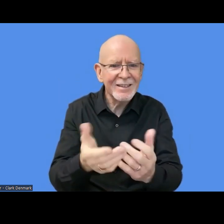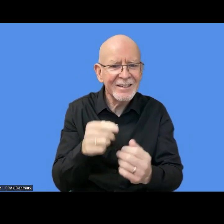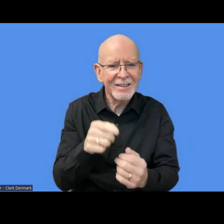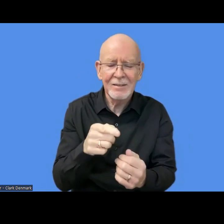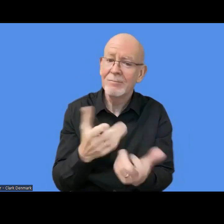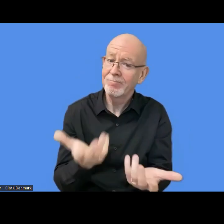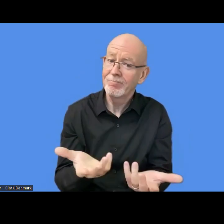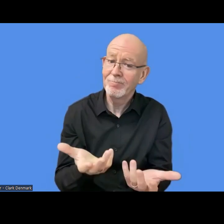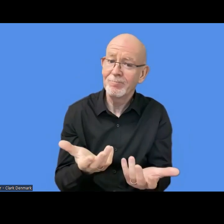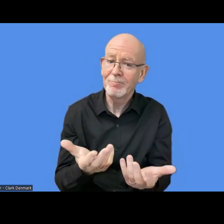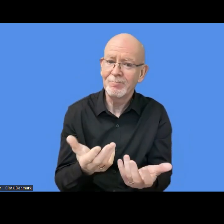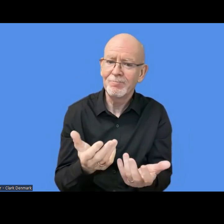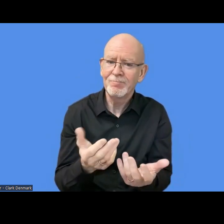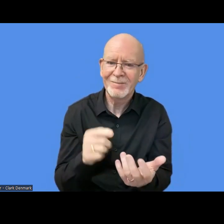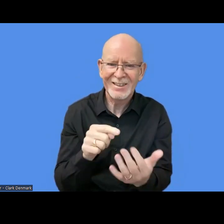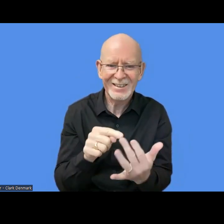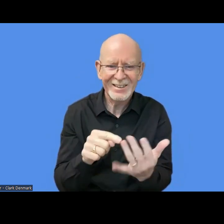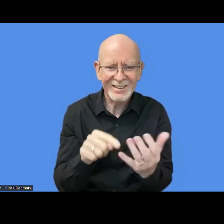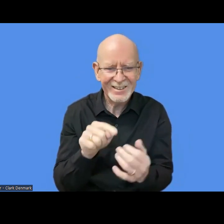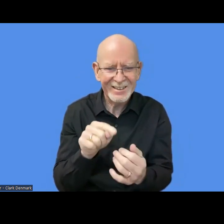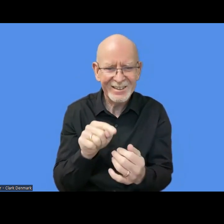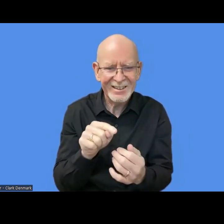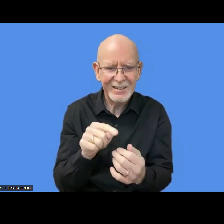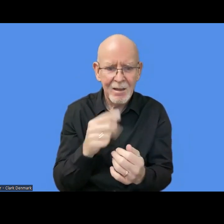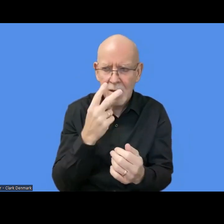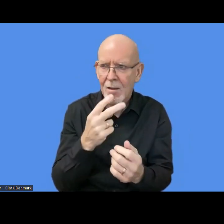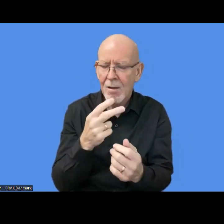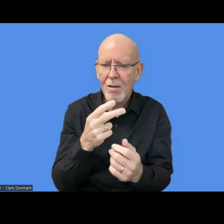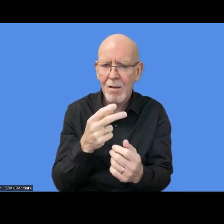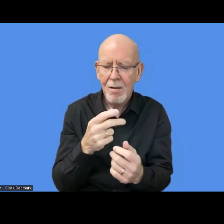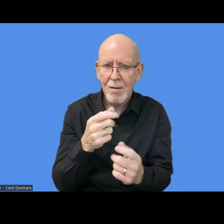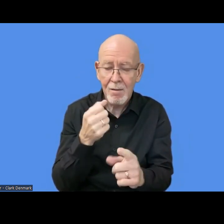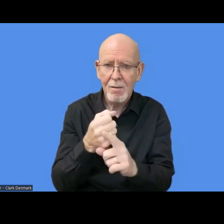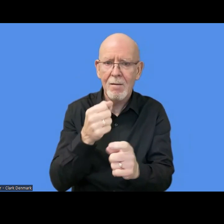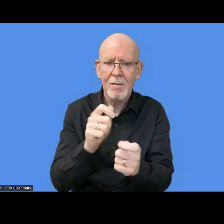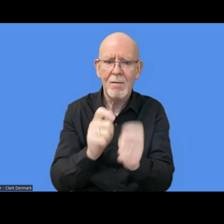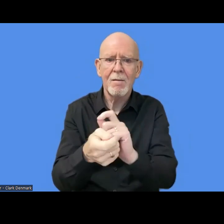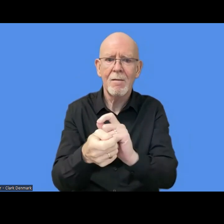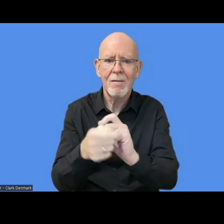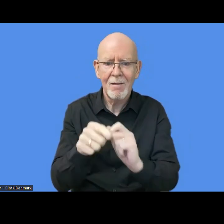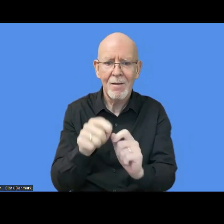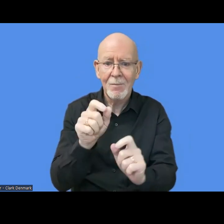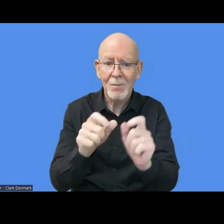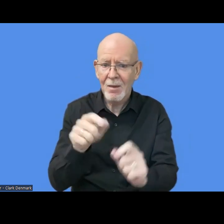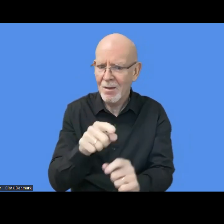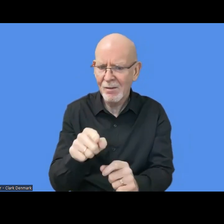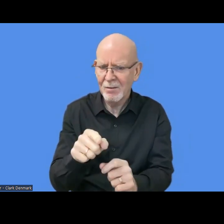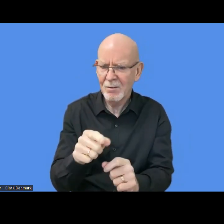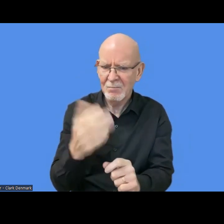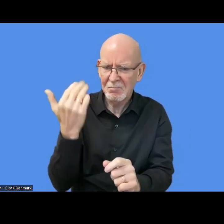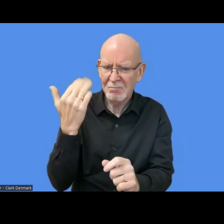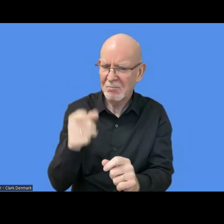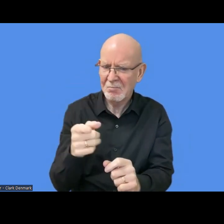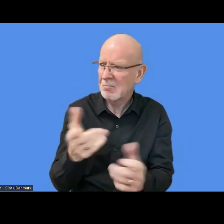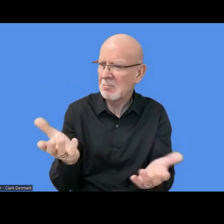ideas, getting a better understanding of each other, but really pushing the boundary called, why do you do that? Well, what do you mean, why do we